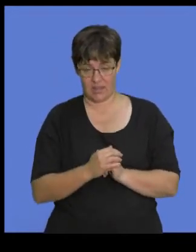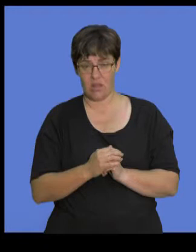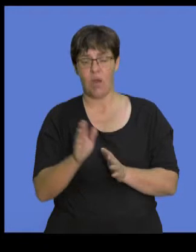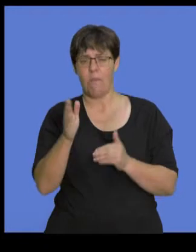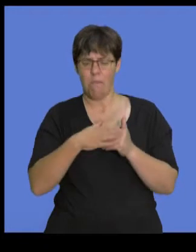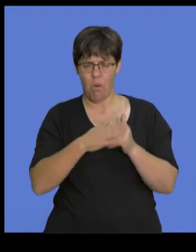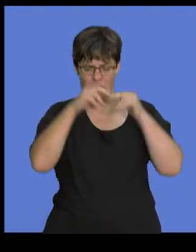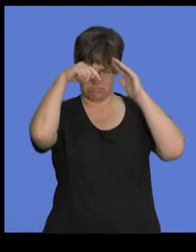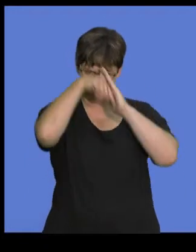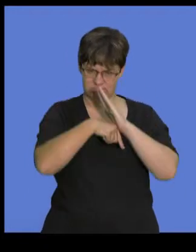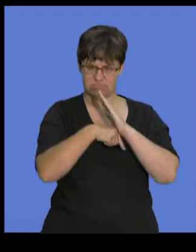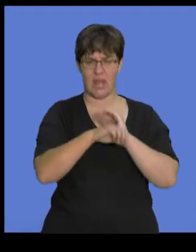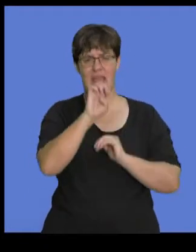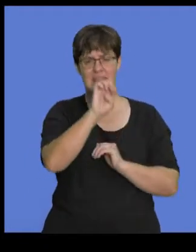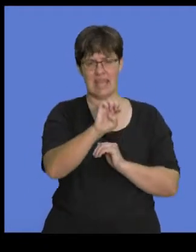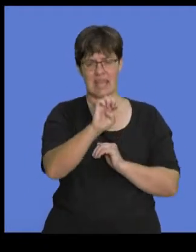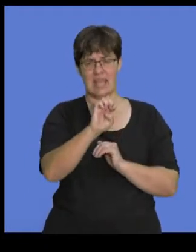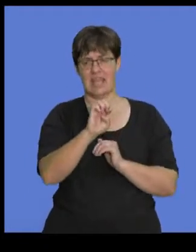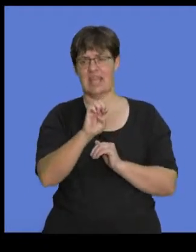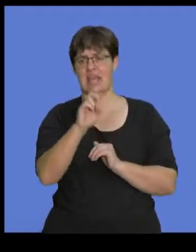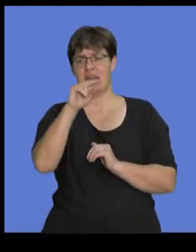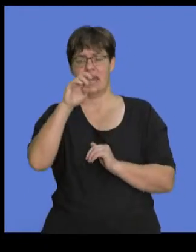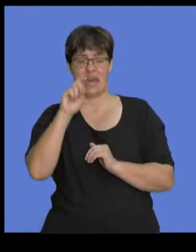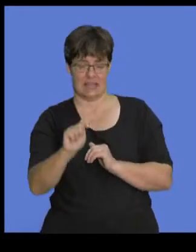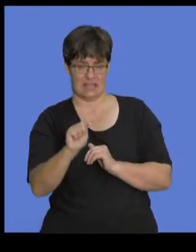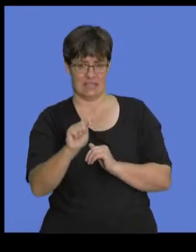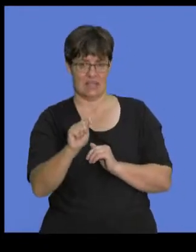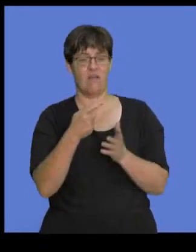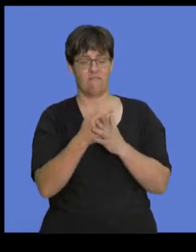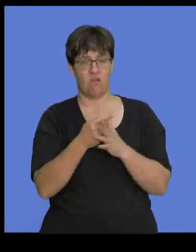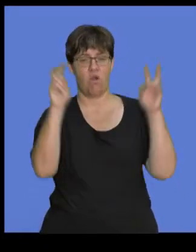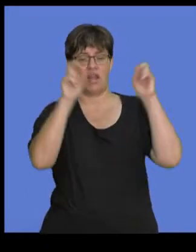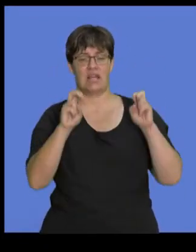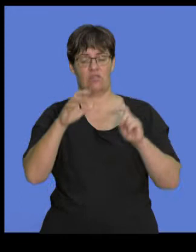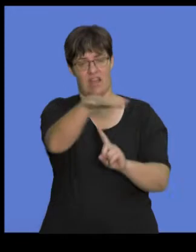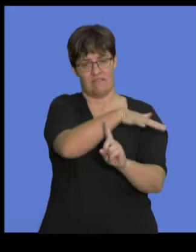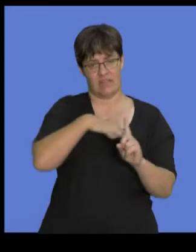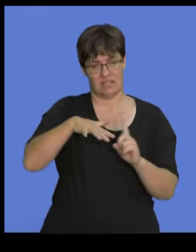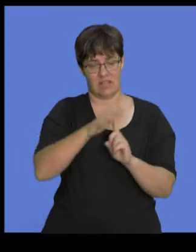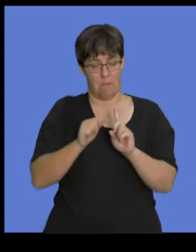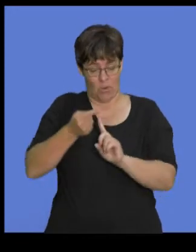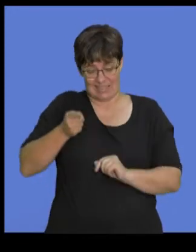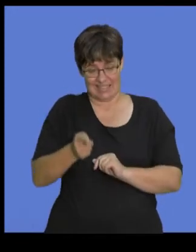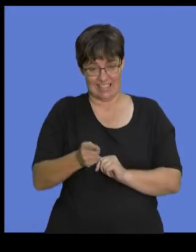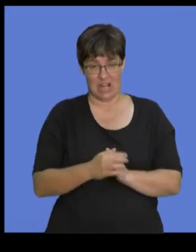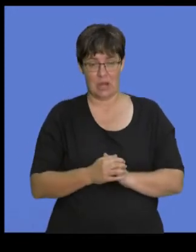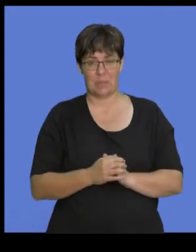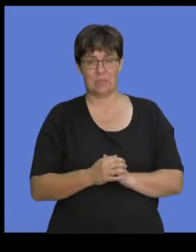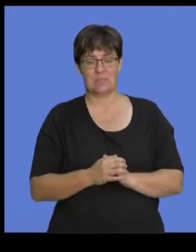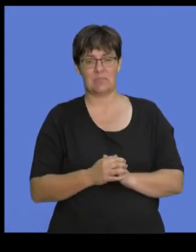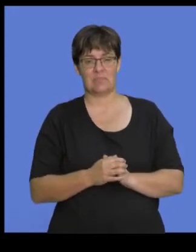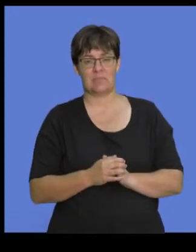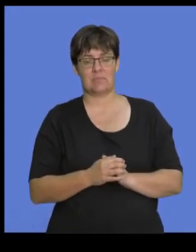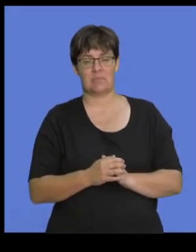explore more about E net in terms of the net electric field at a point, right? And